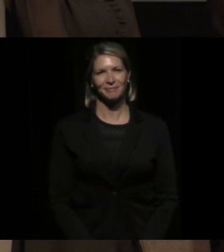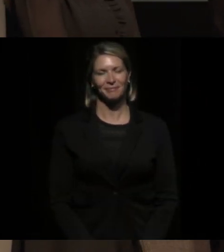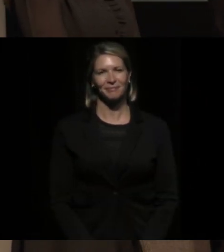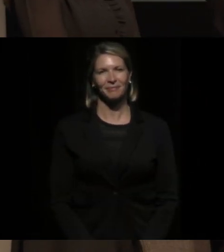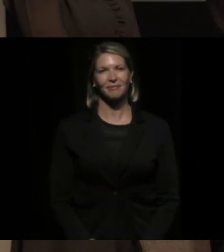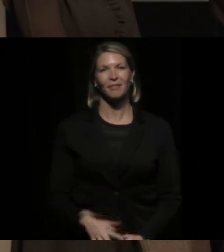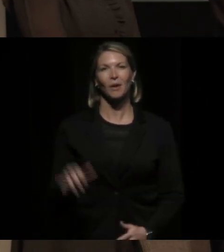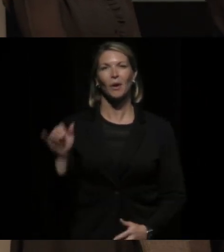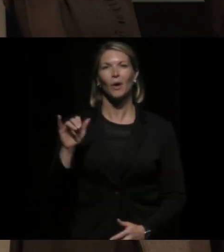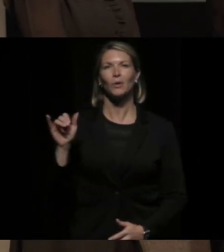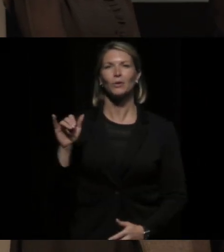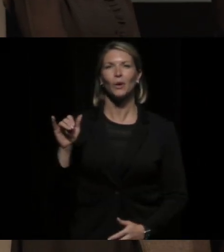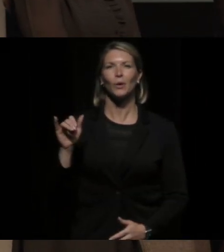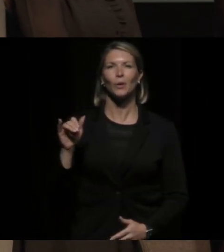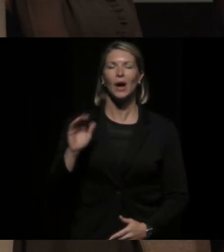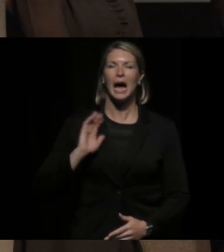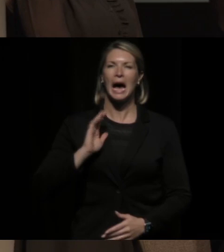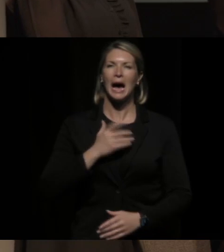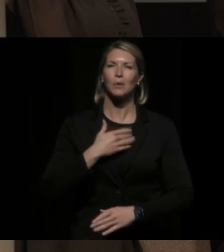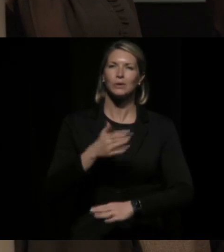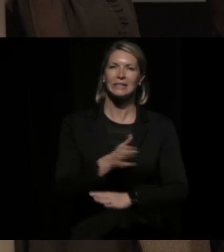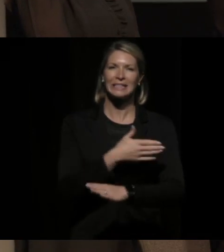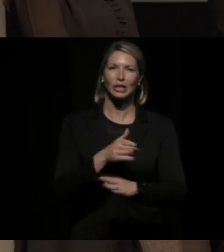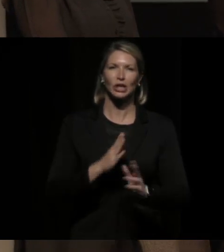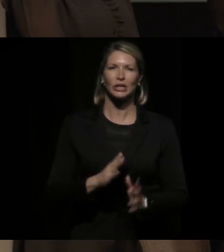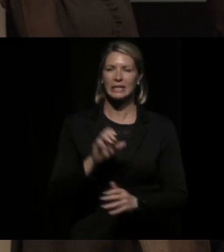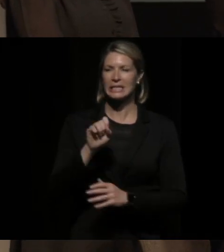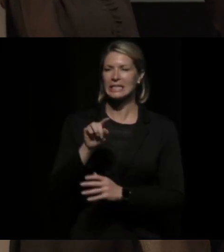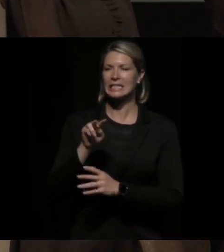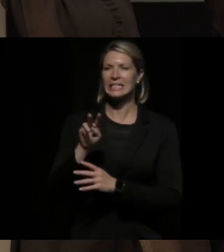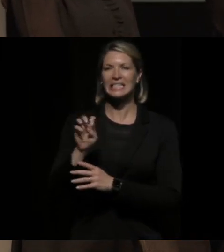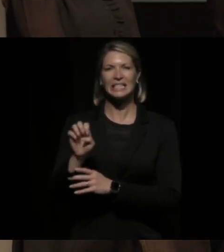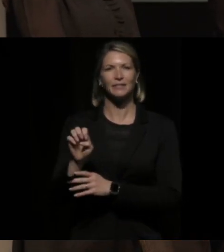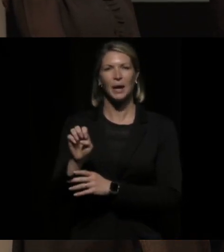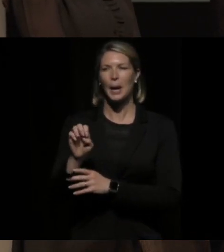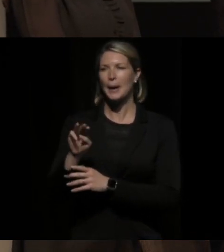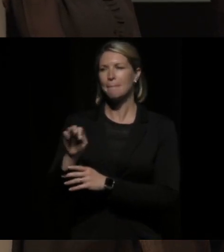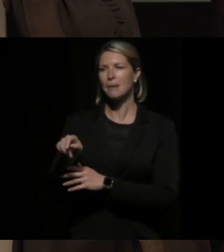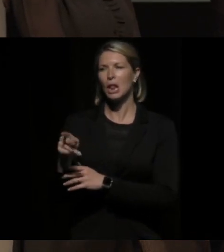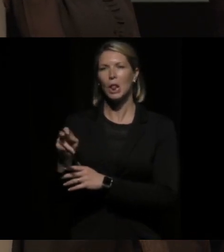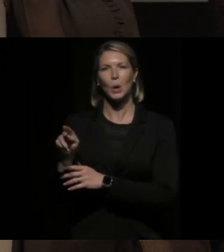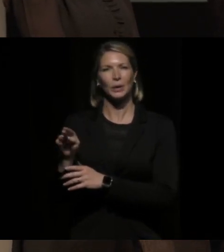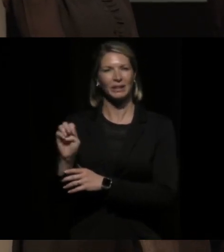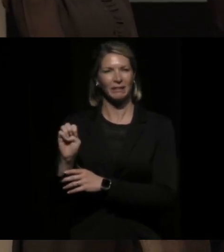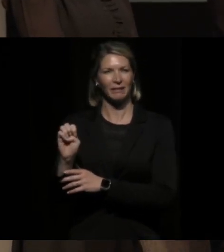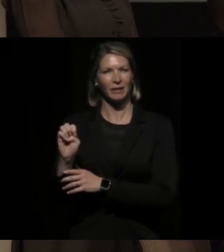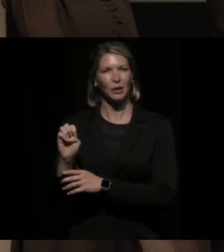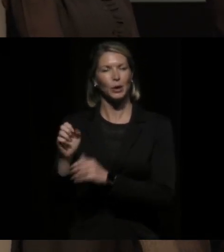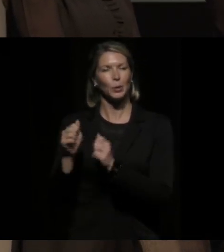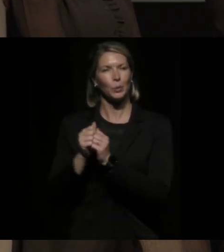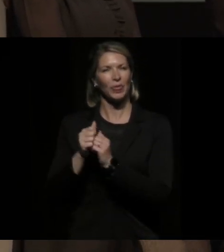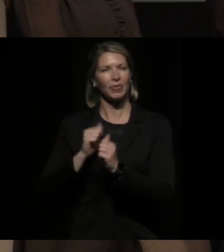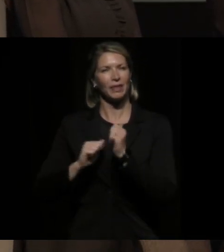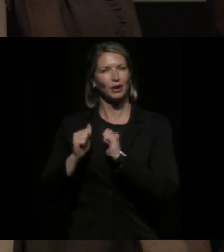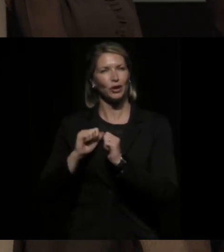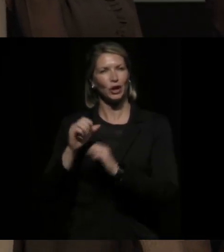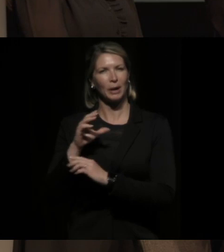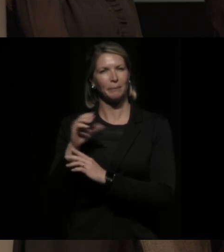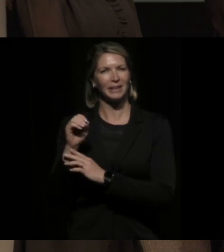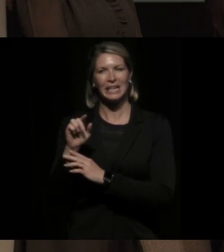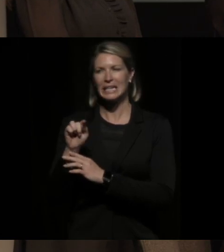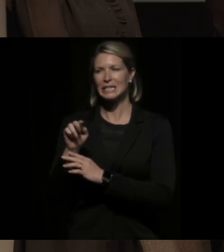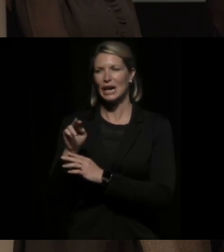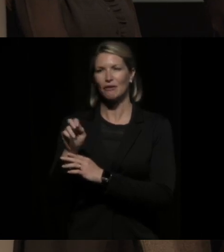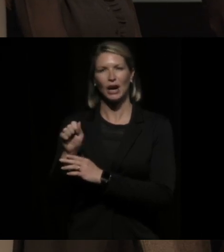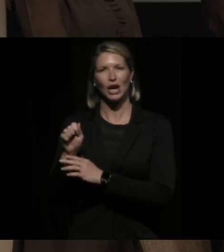Also, thank you to our singer today, Steve Maloney, who is with the musical theater company Tara Bruce.